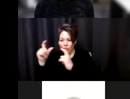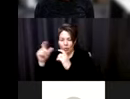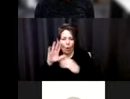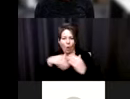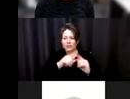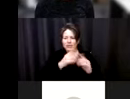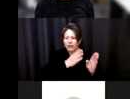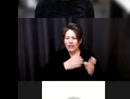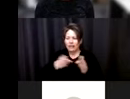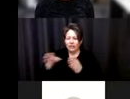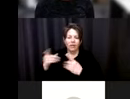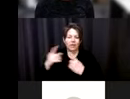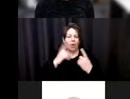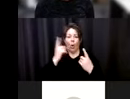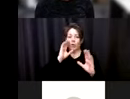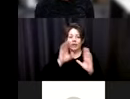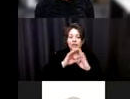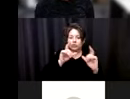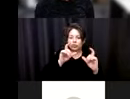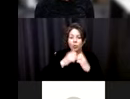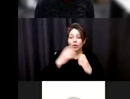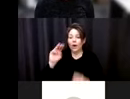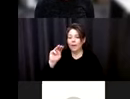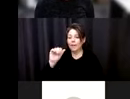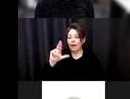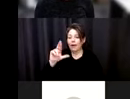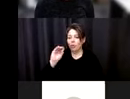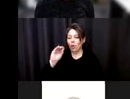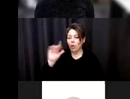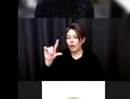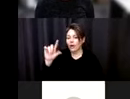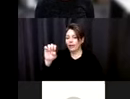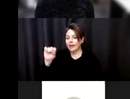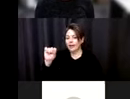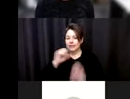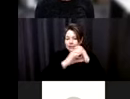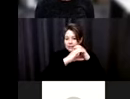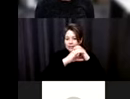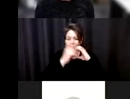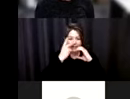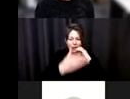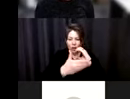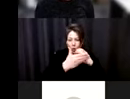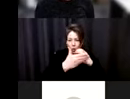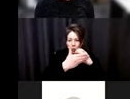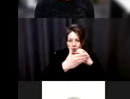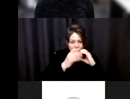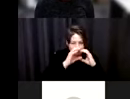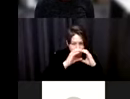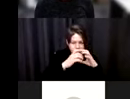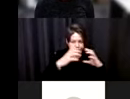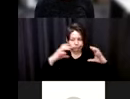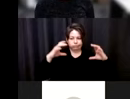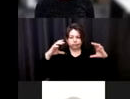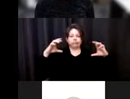only interested in shooting with a macro lens. It was key for me to share what I could see at close range and in a large scale